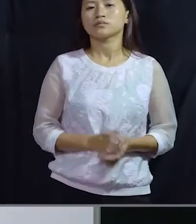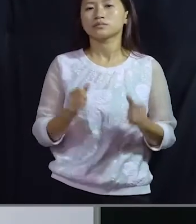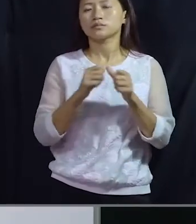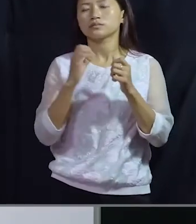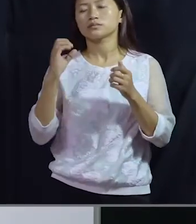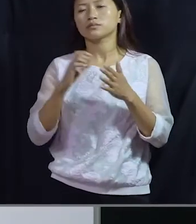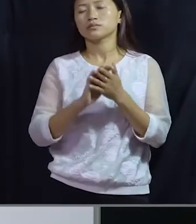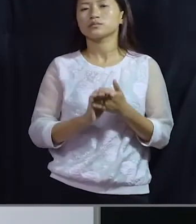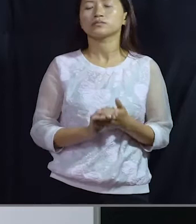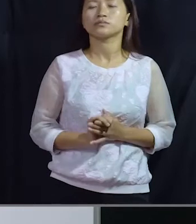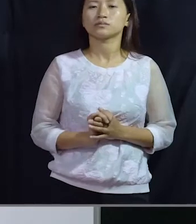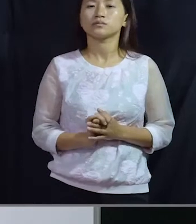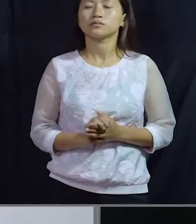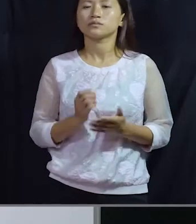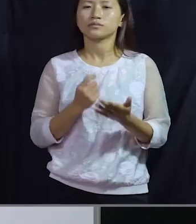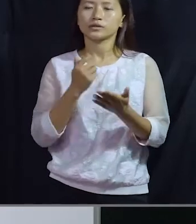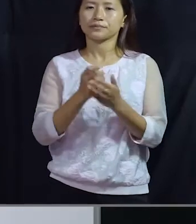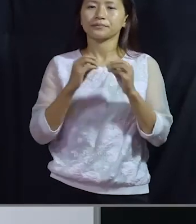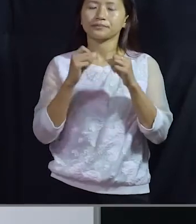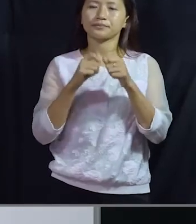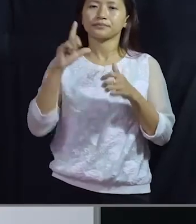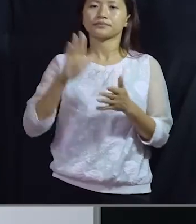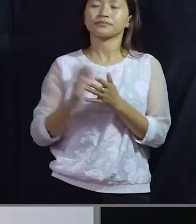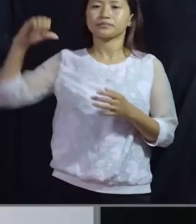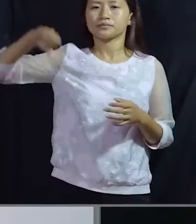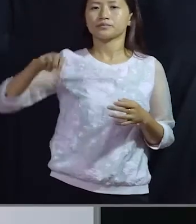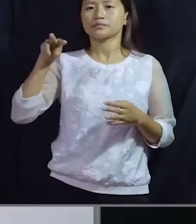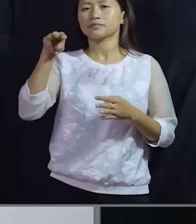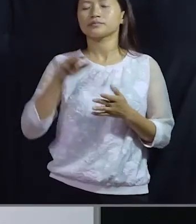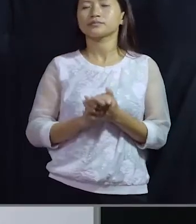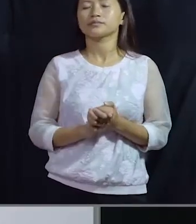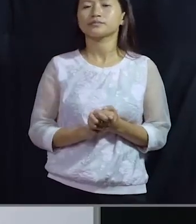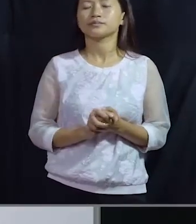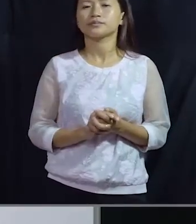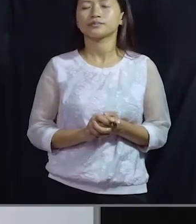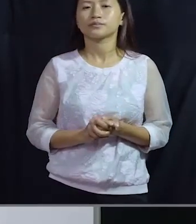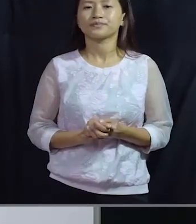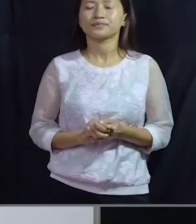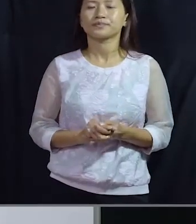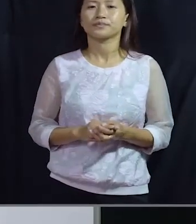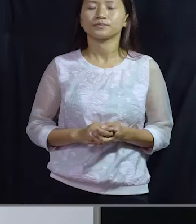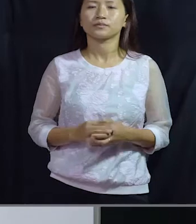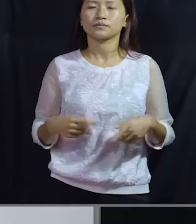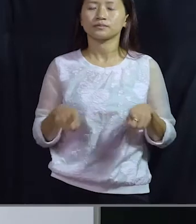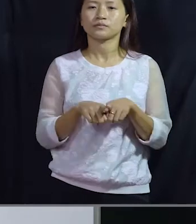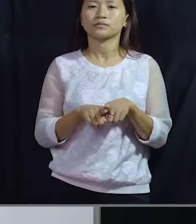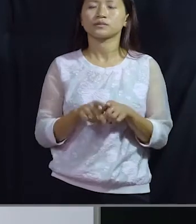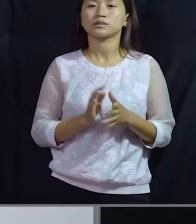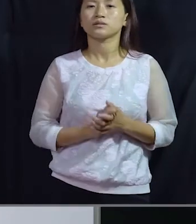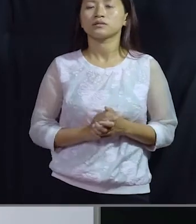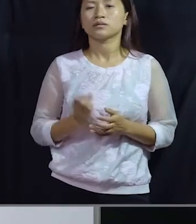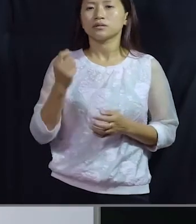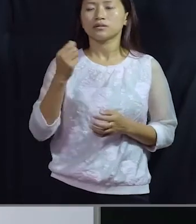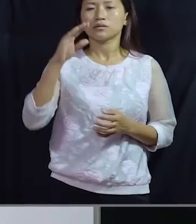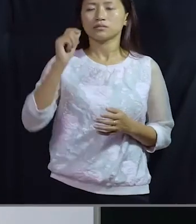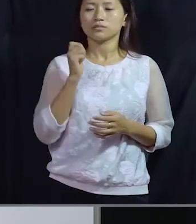side, when you look at the bank balance, it is 9,000 here, 9,000, and also the amount